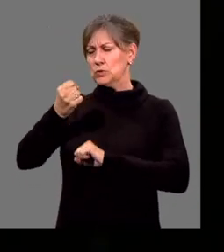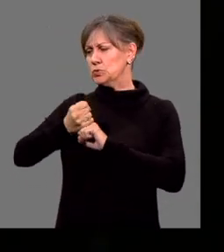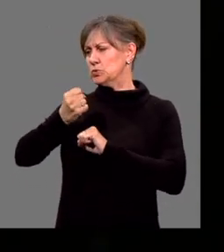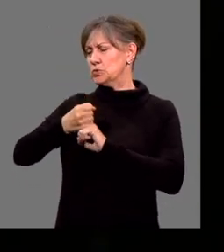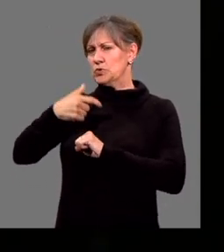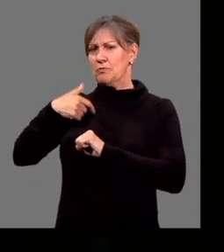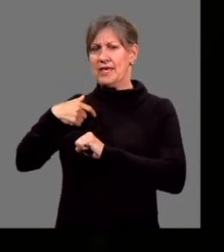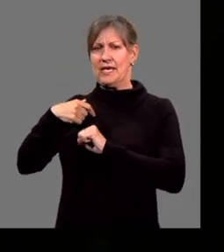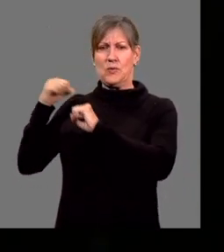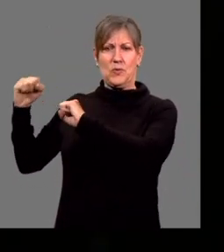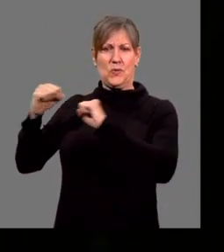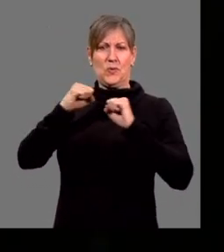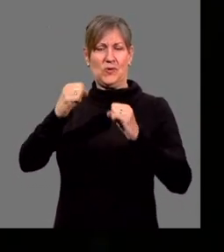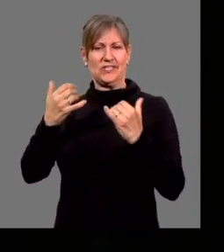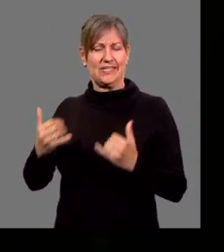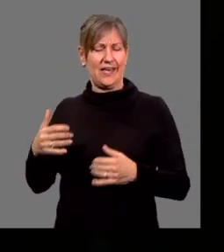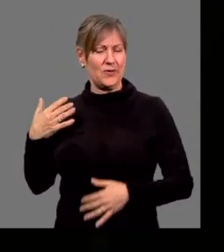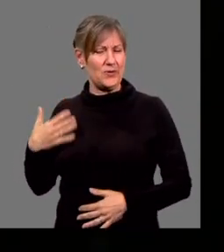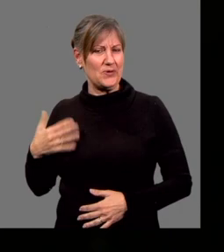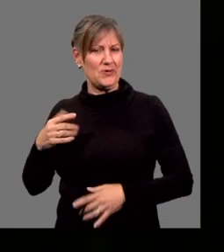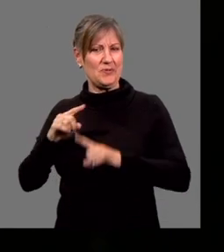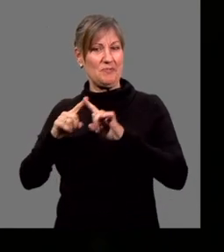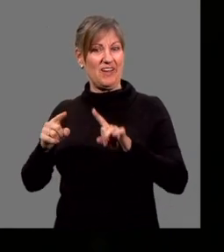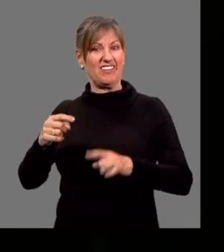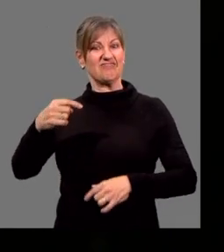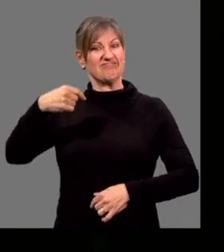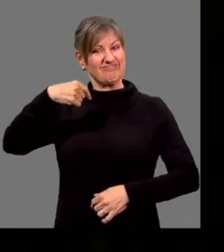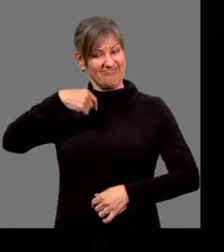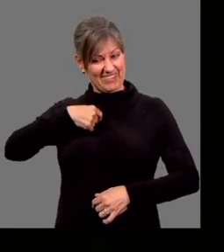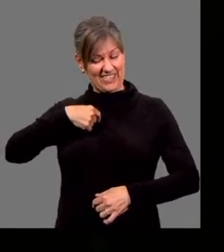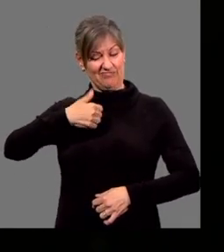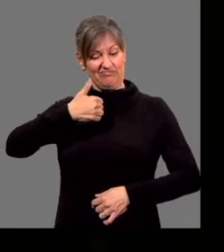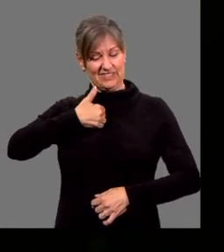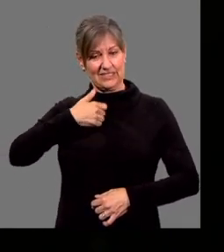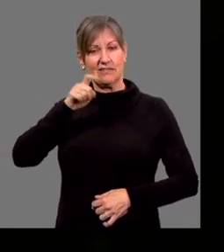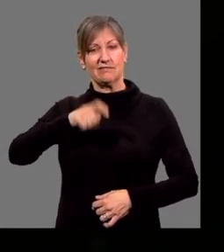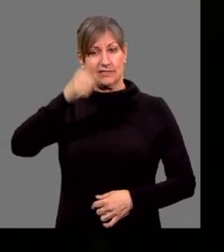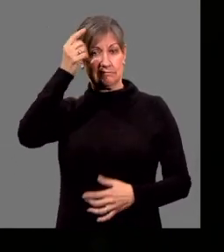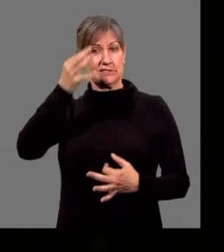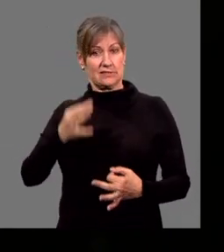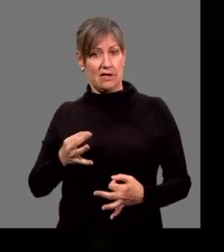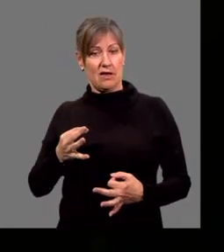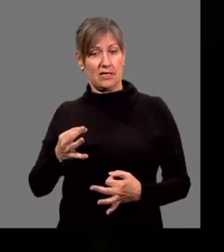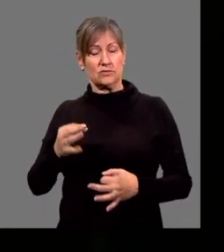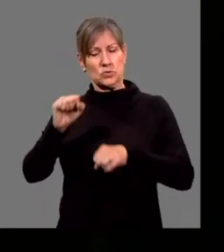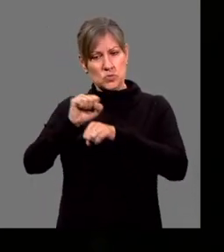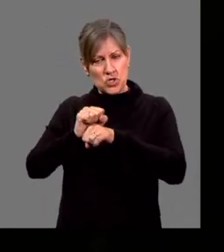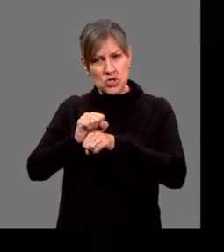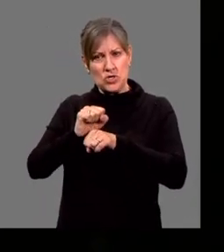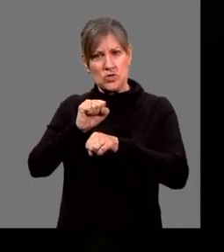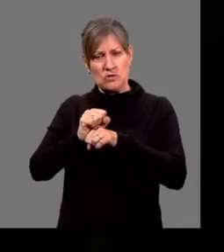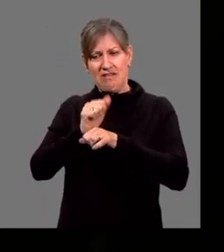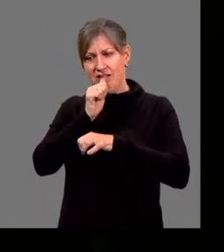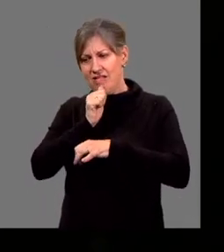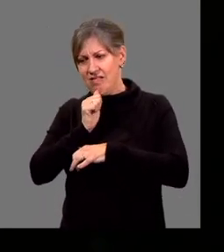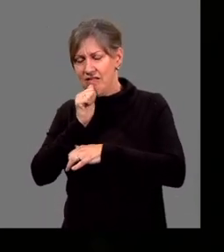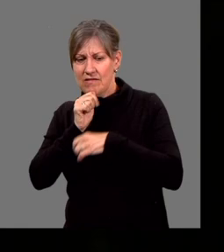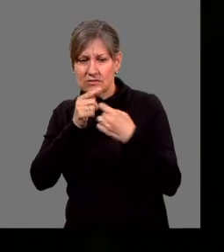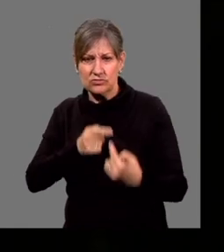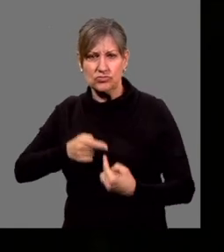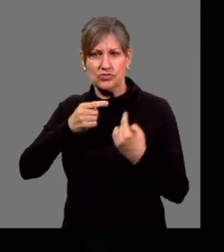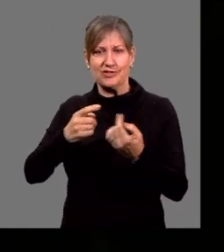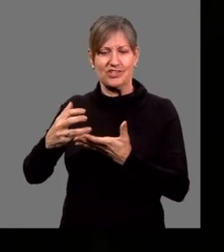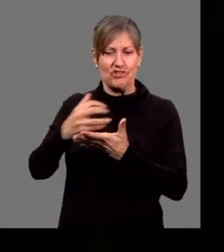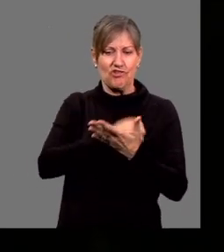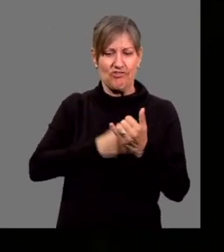biggest supporters and cheerleaders still to this day, but it was ultimately me that had to make that decision to put in the work, endure the